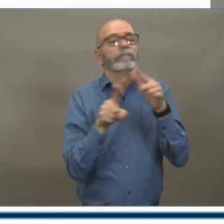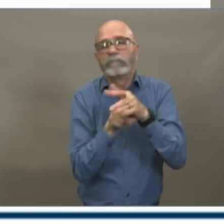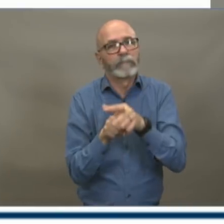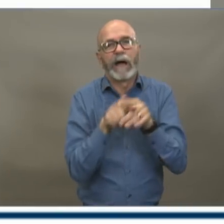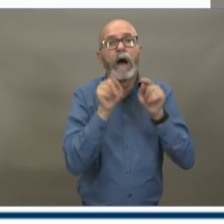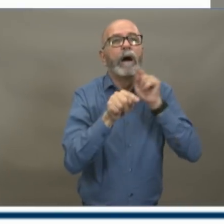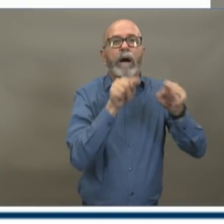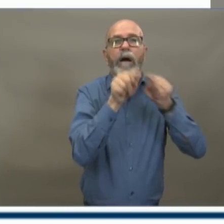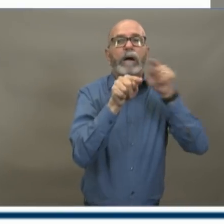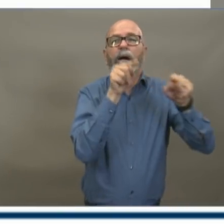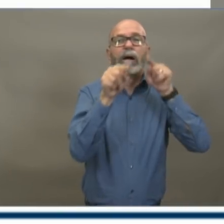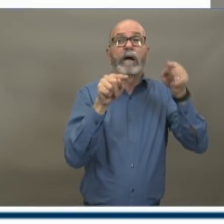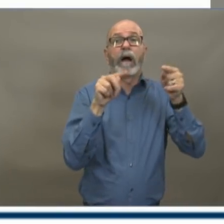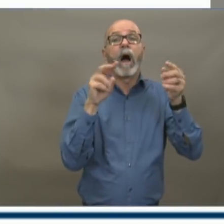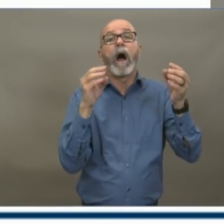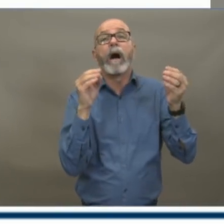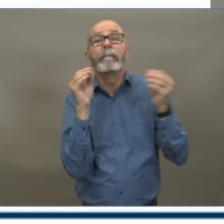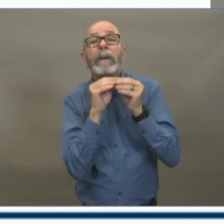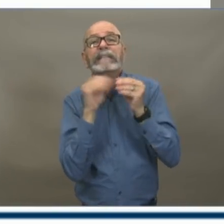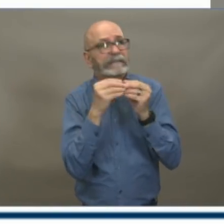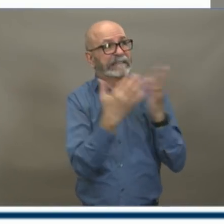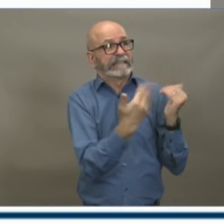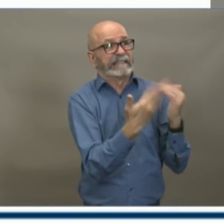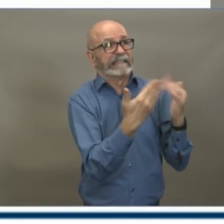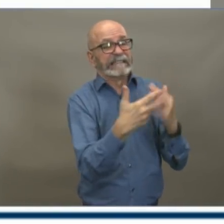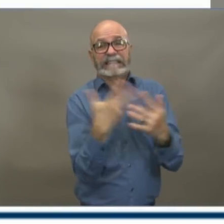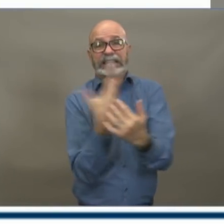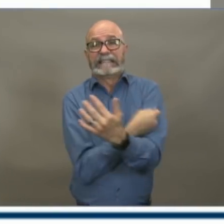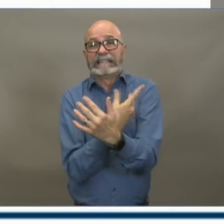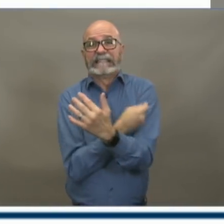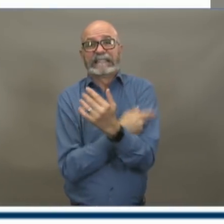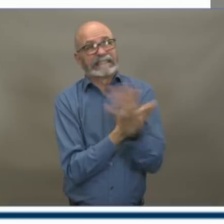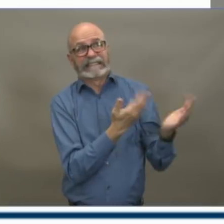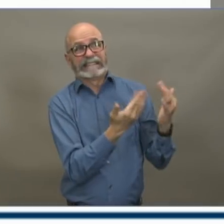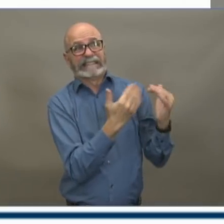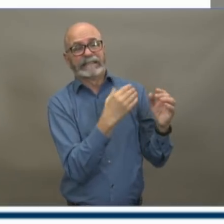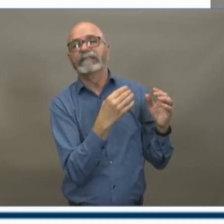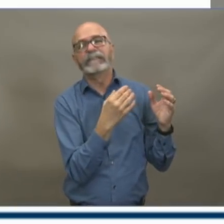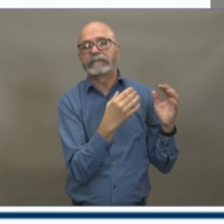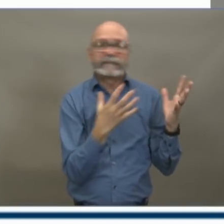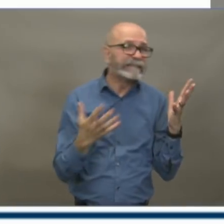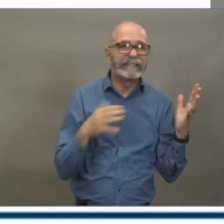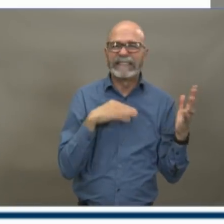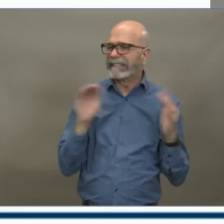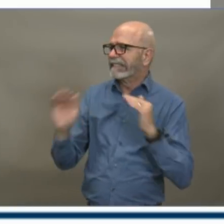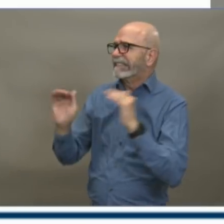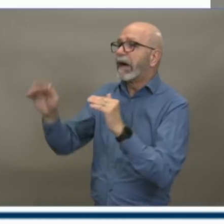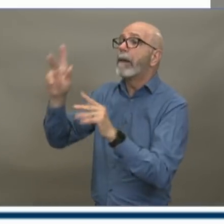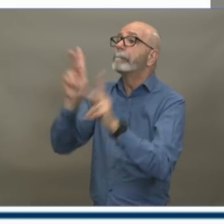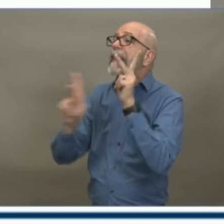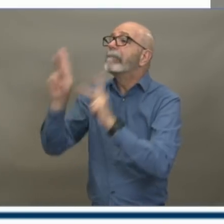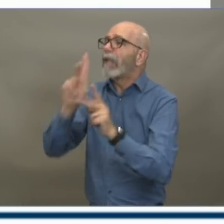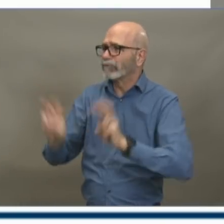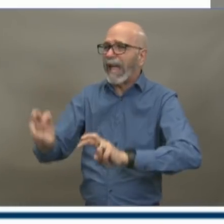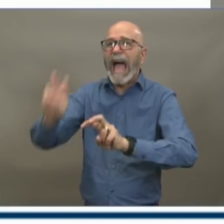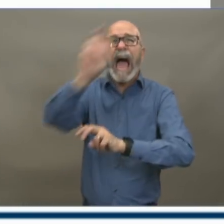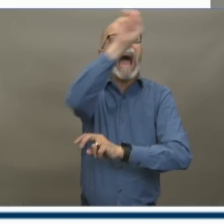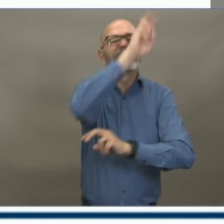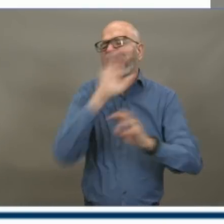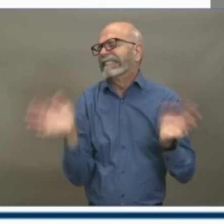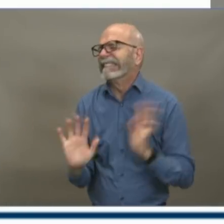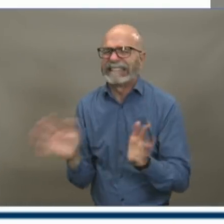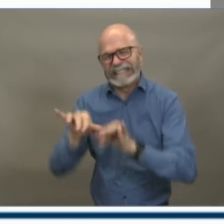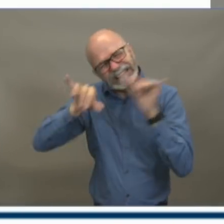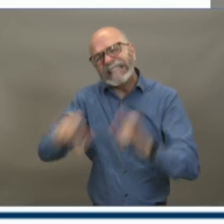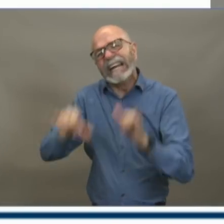cannot travel broadly right now. My office is already getting questions from people looking to make plans to travel down south